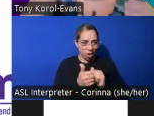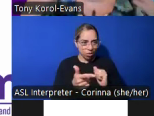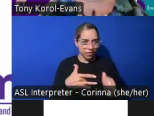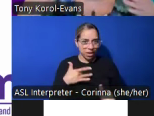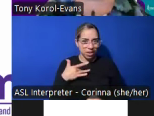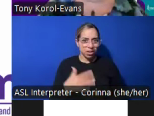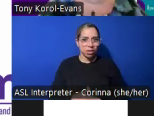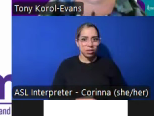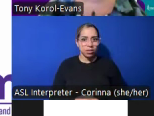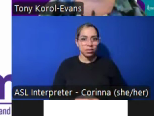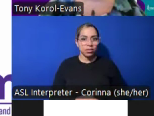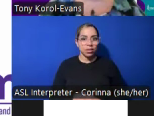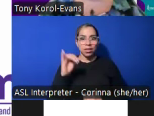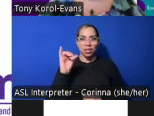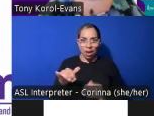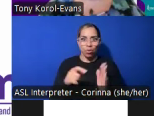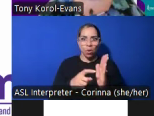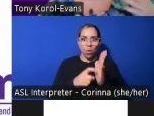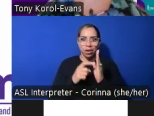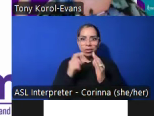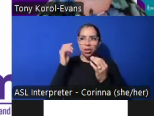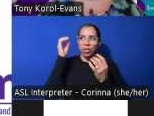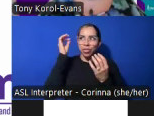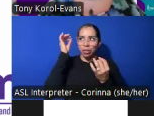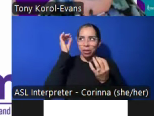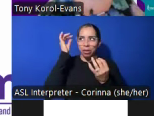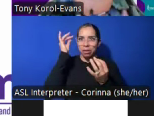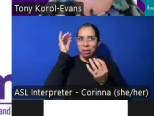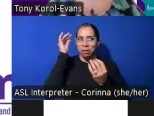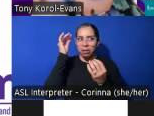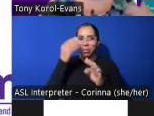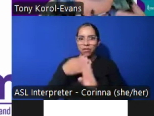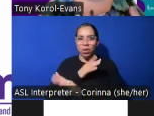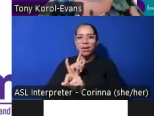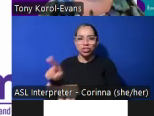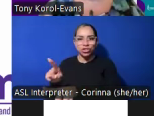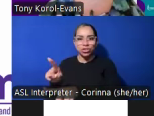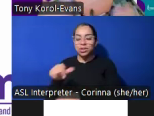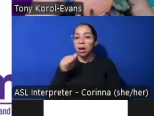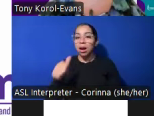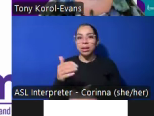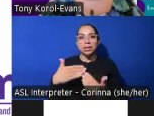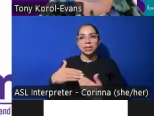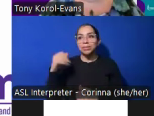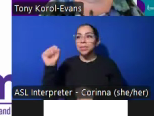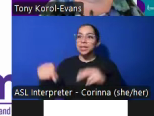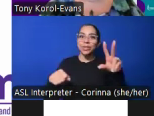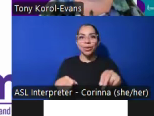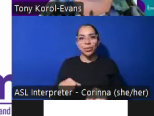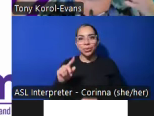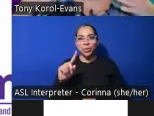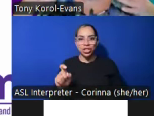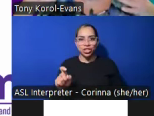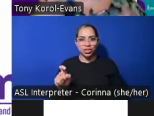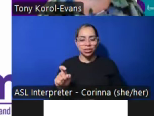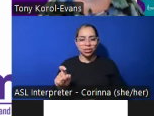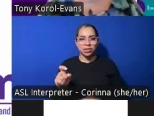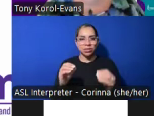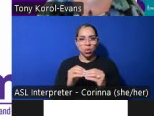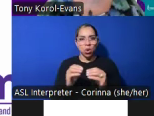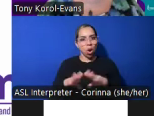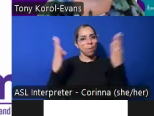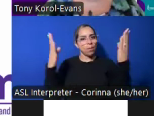That requires thought, right? You have to think about that. That's not a yes or no question. That's really open-ended. And